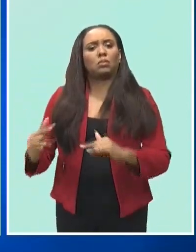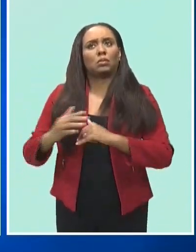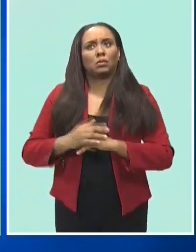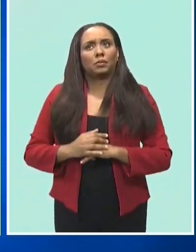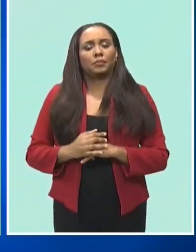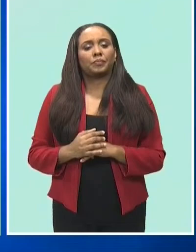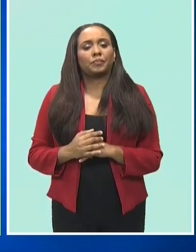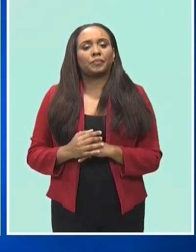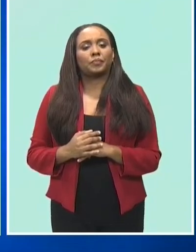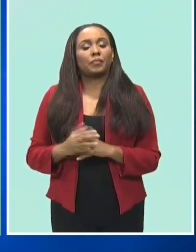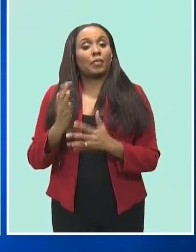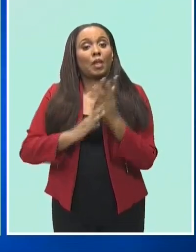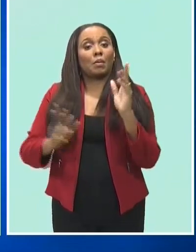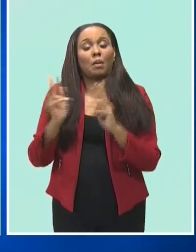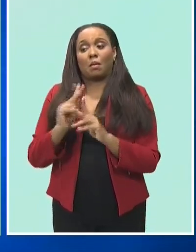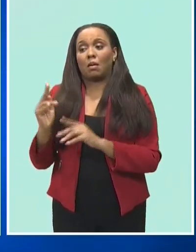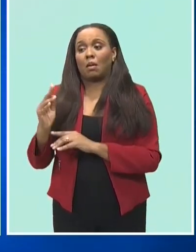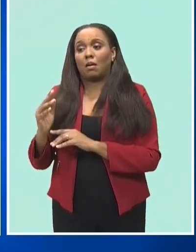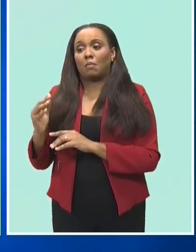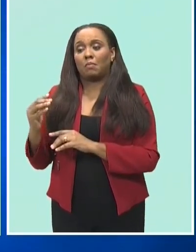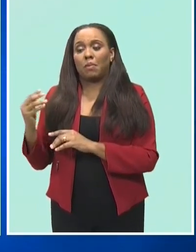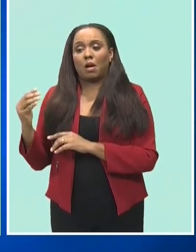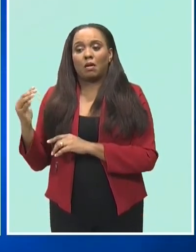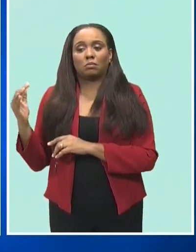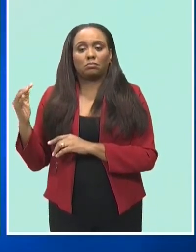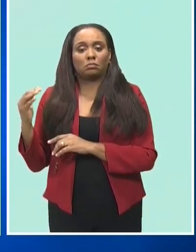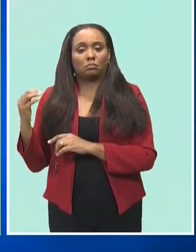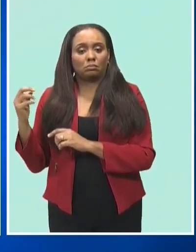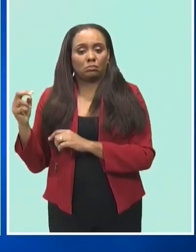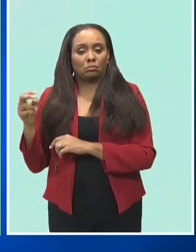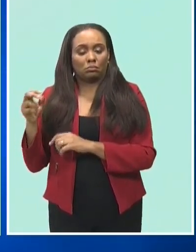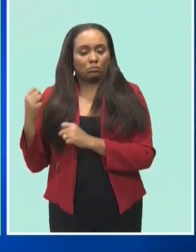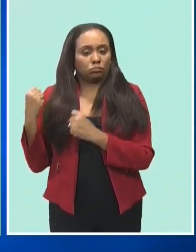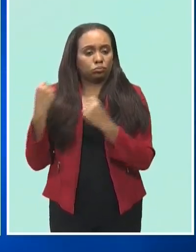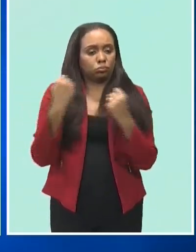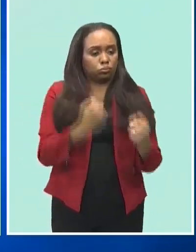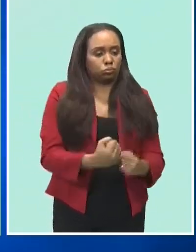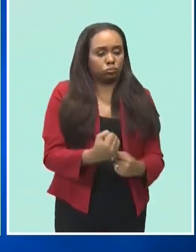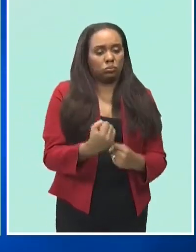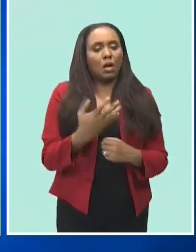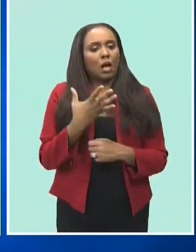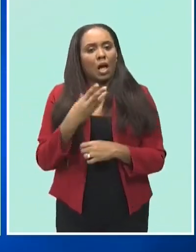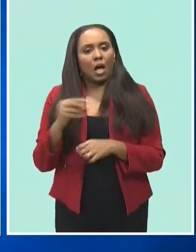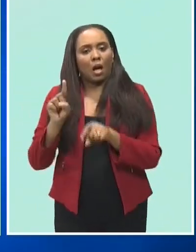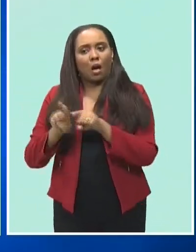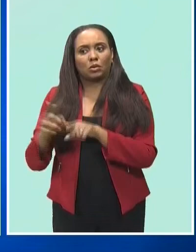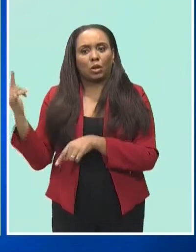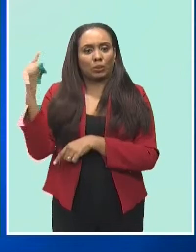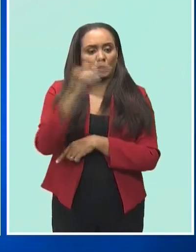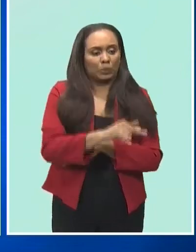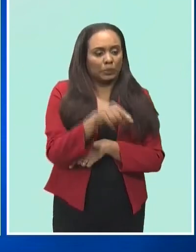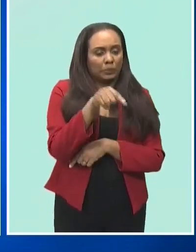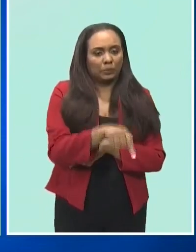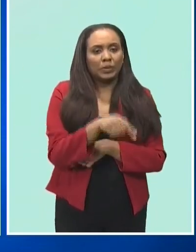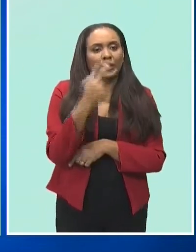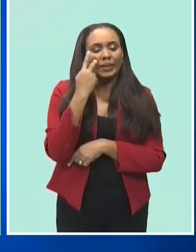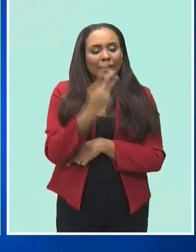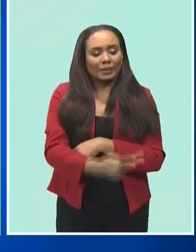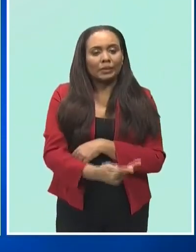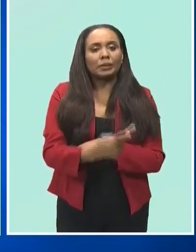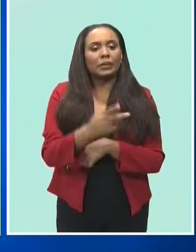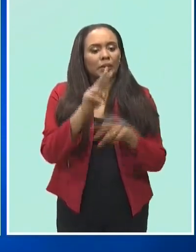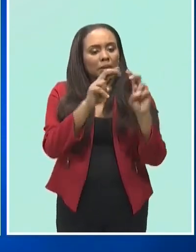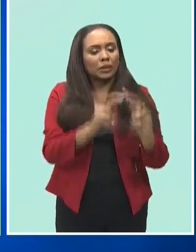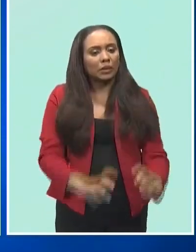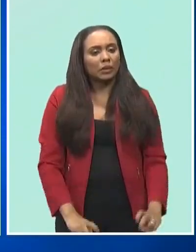Housing traveled to Abaco yesterday to survey 4 areas of land identified as a potential site for the family relief site, expected to